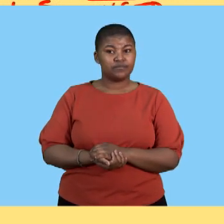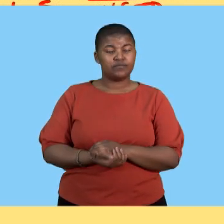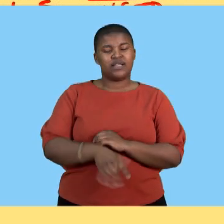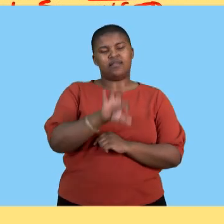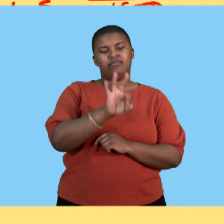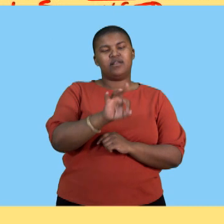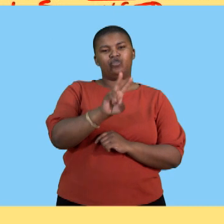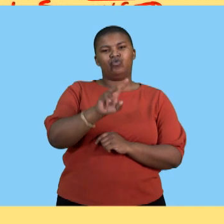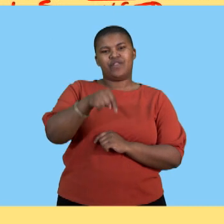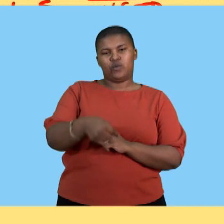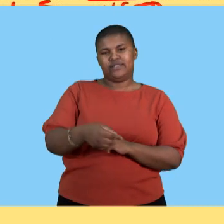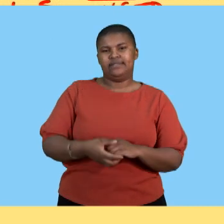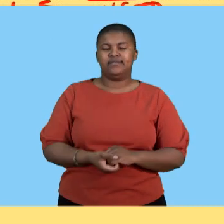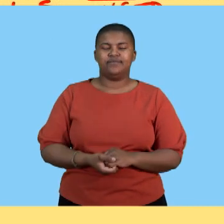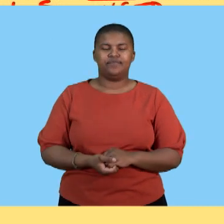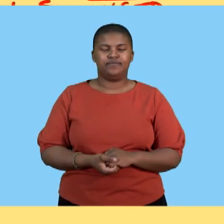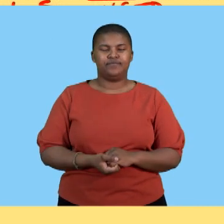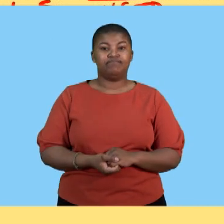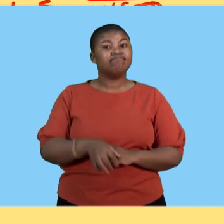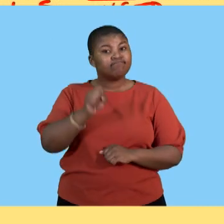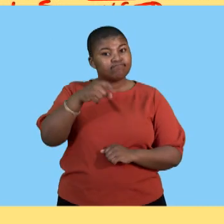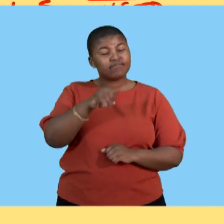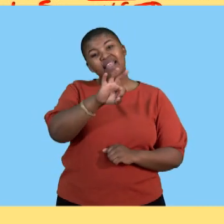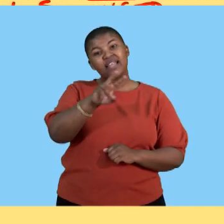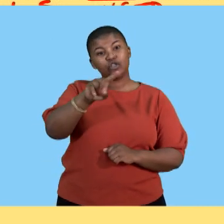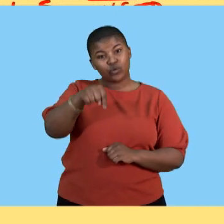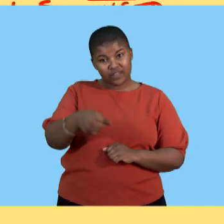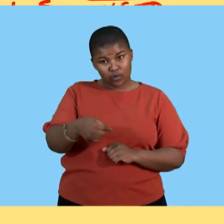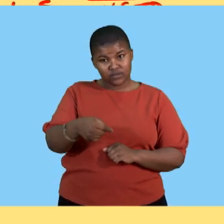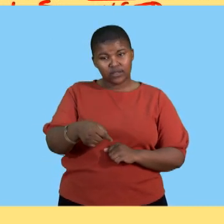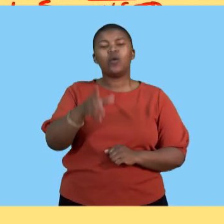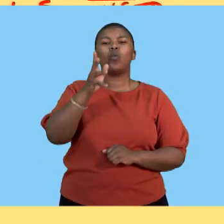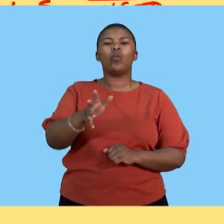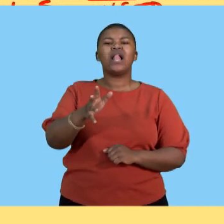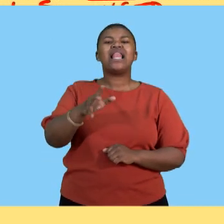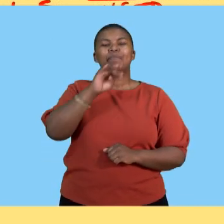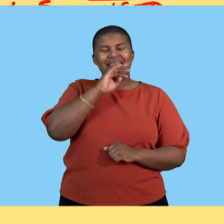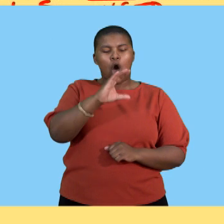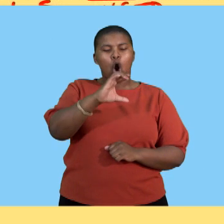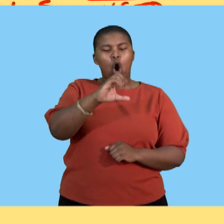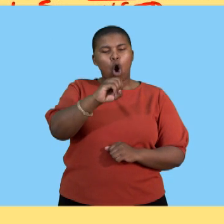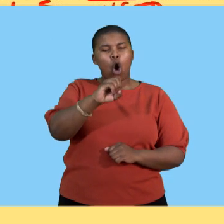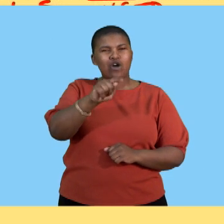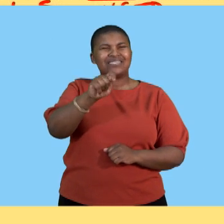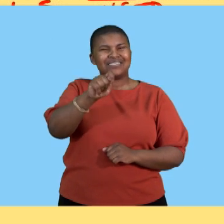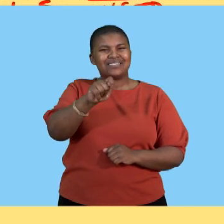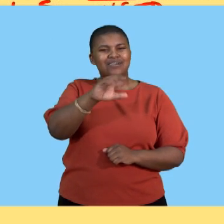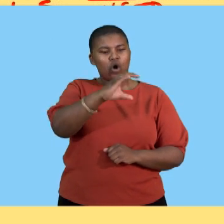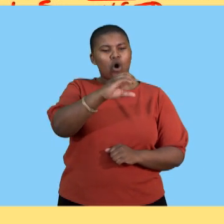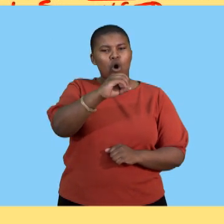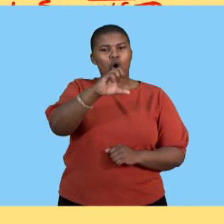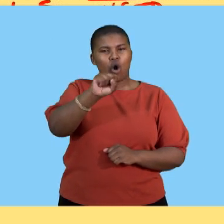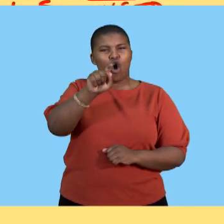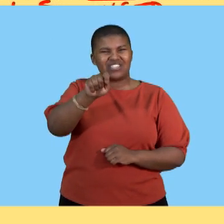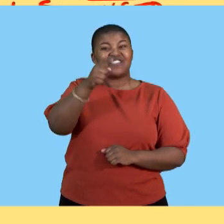that is 32,000. That 32,000 therefore becomes the cost of these